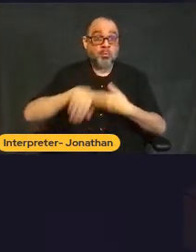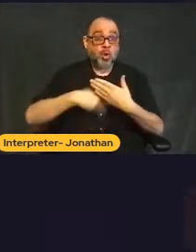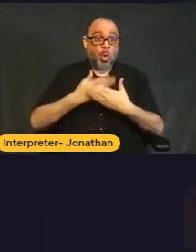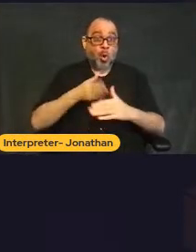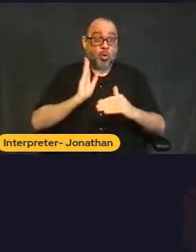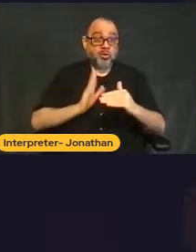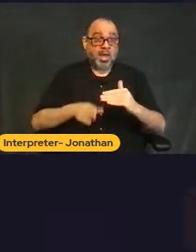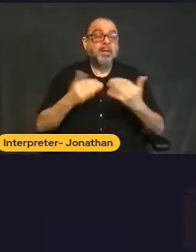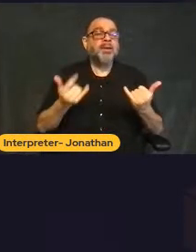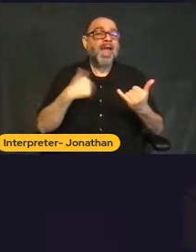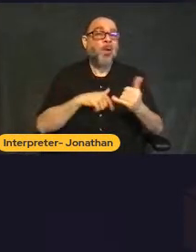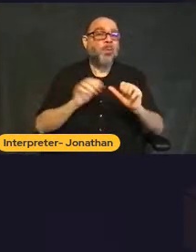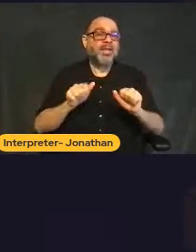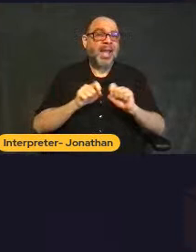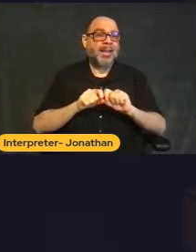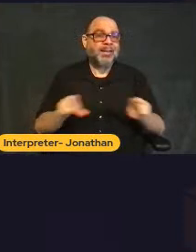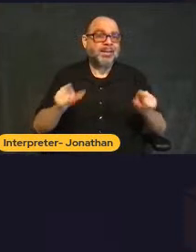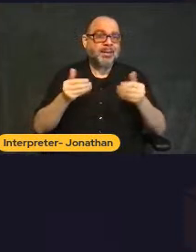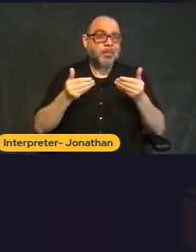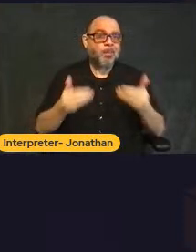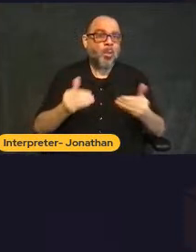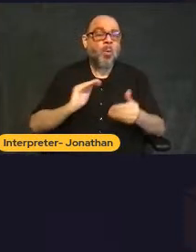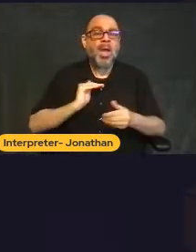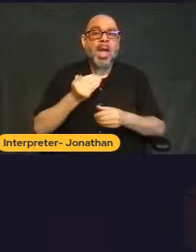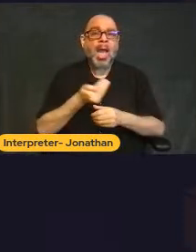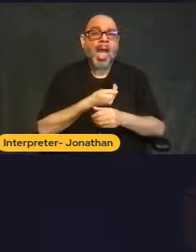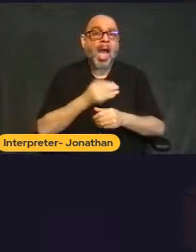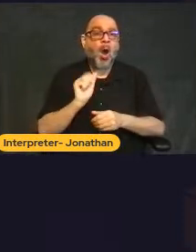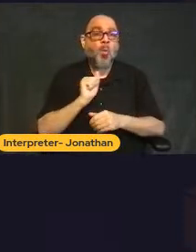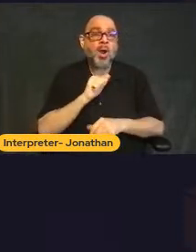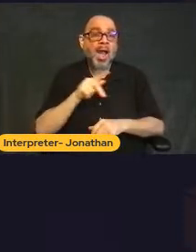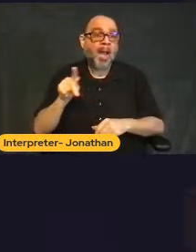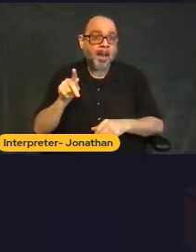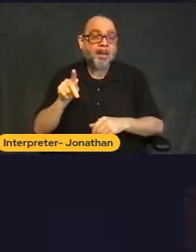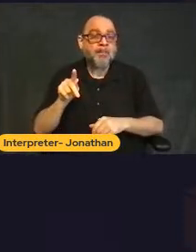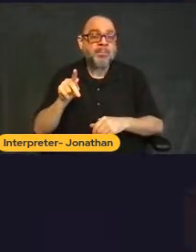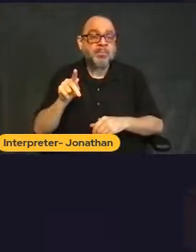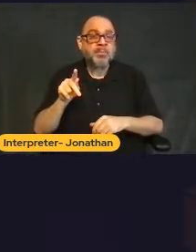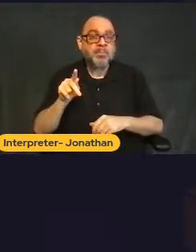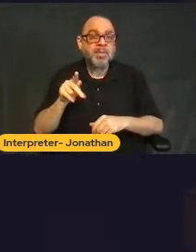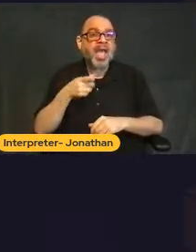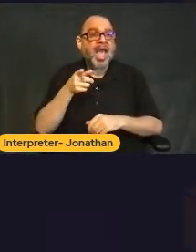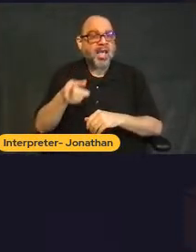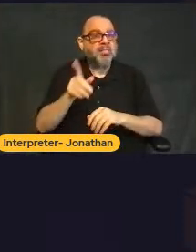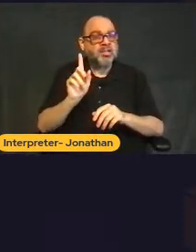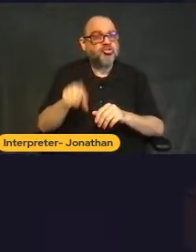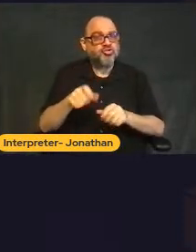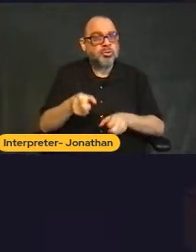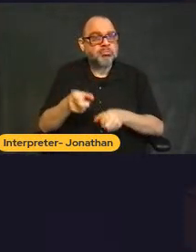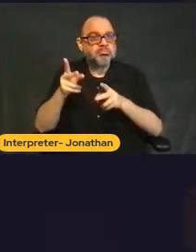deploy our application, and this should create our repository.